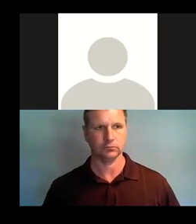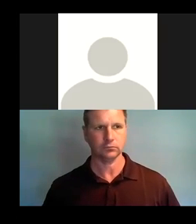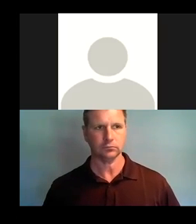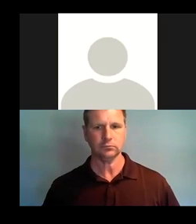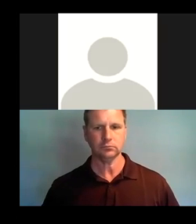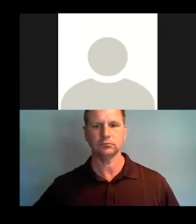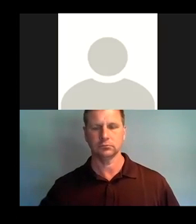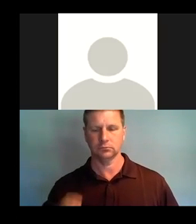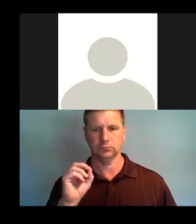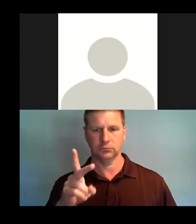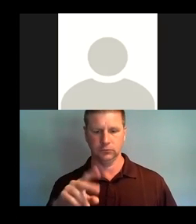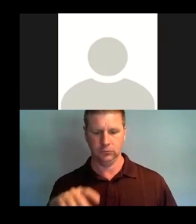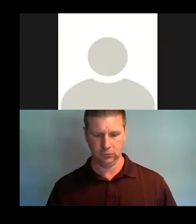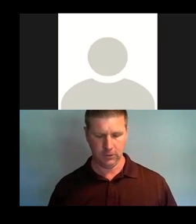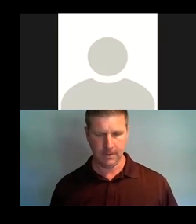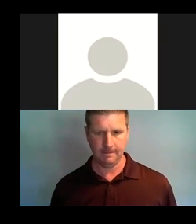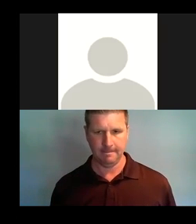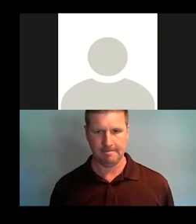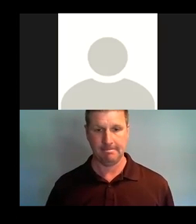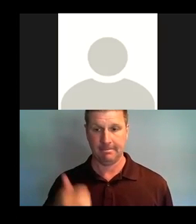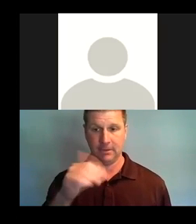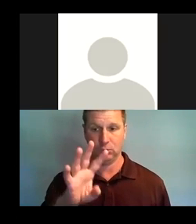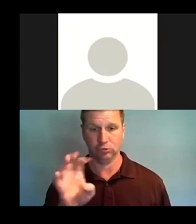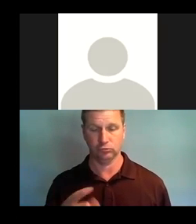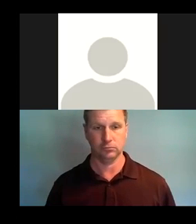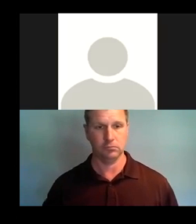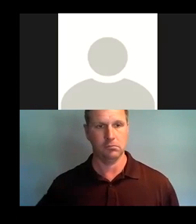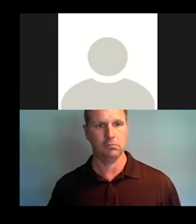Great, thank you very much for that overview. Any questions?